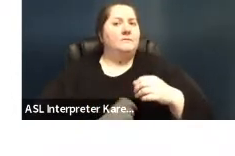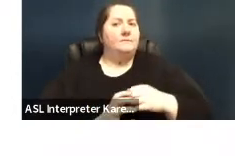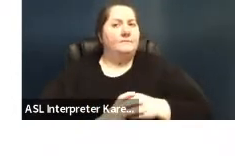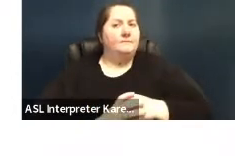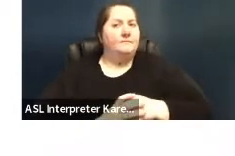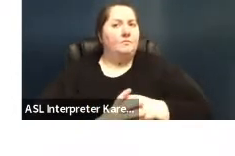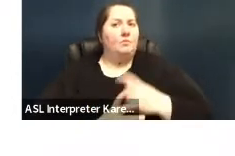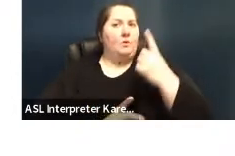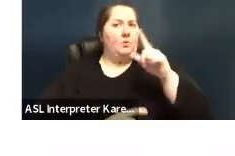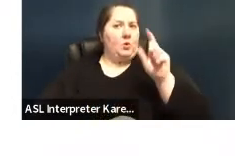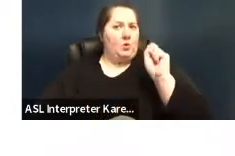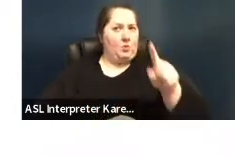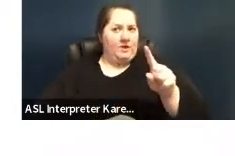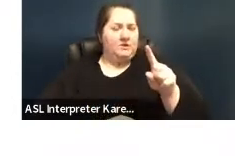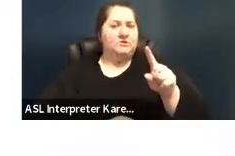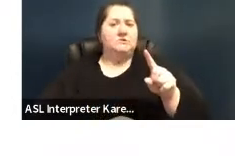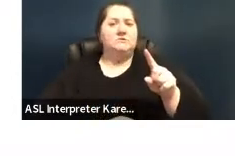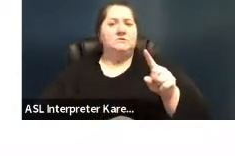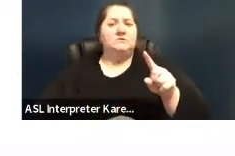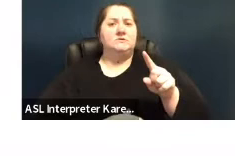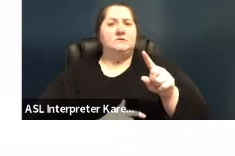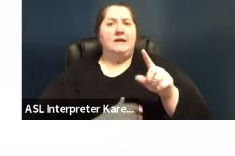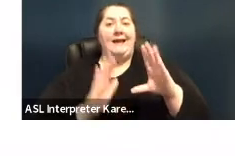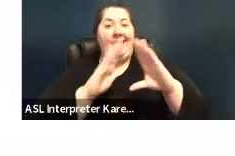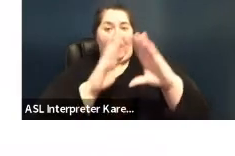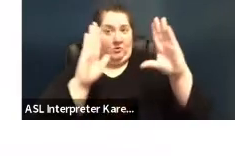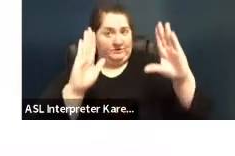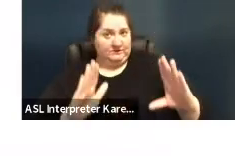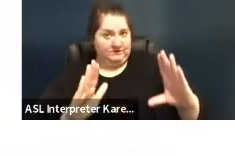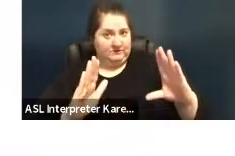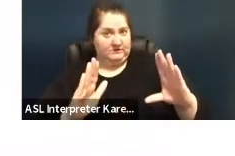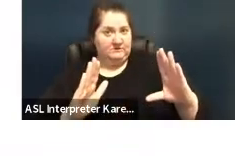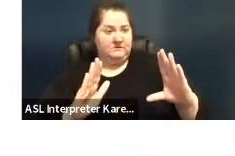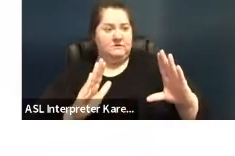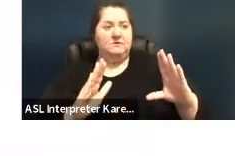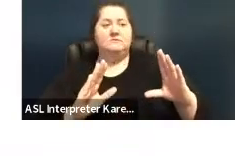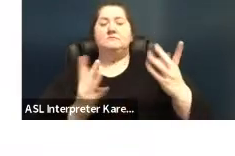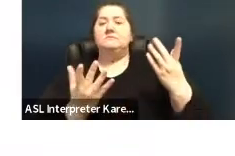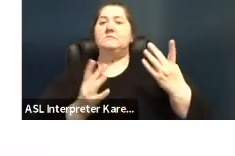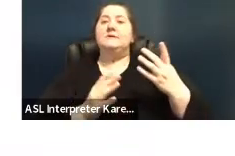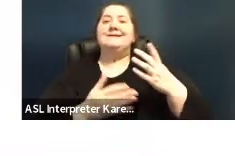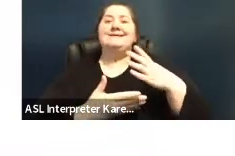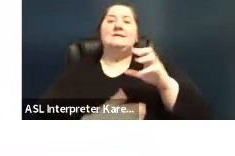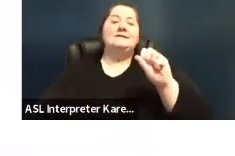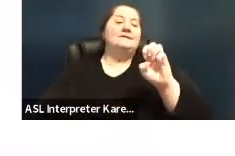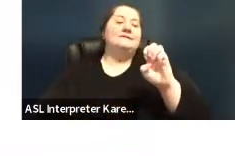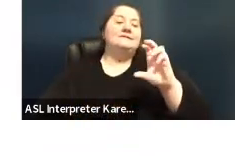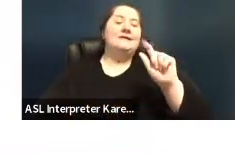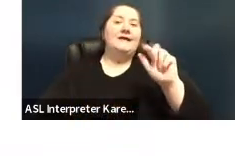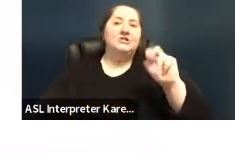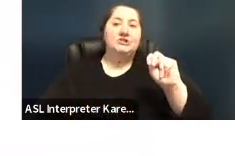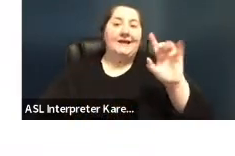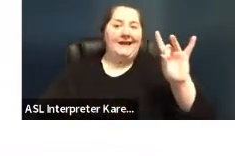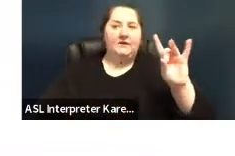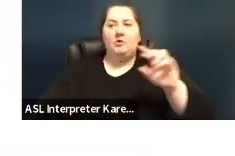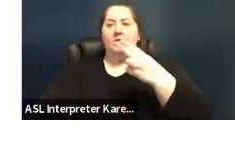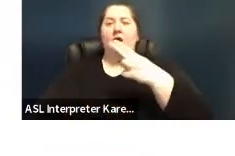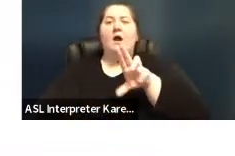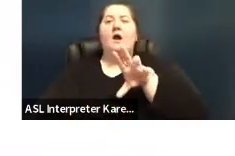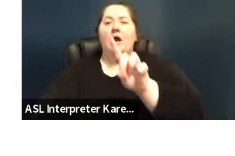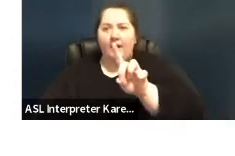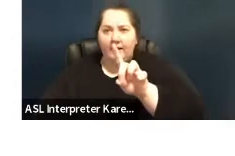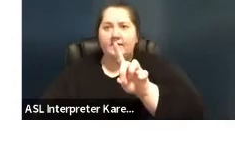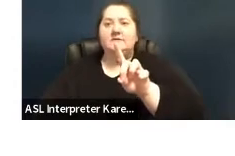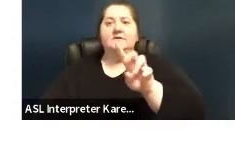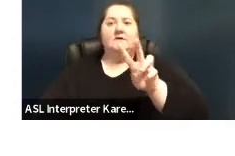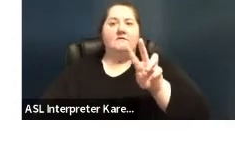We did have a question about housing and what if someone's using, say, a Section 8 voucher or a HUD voucher and they're renting from a